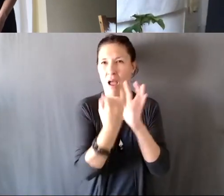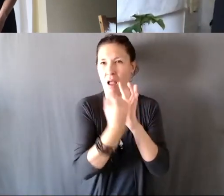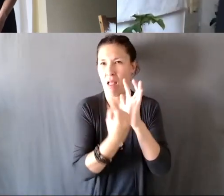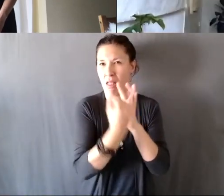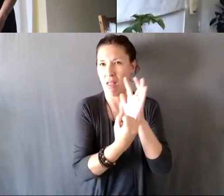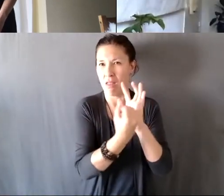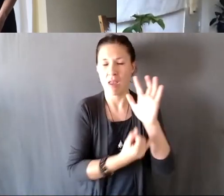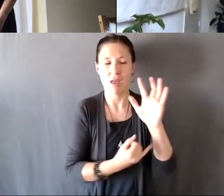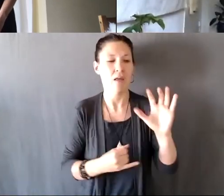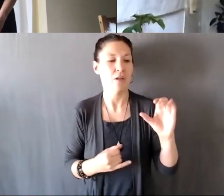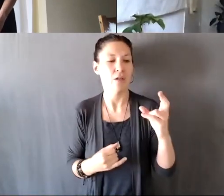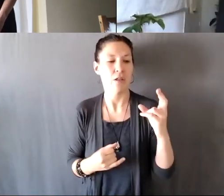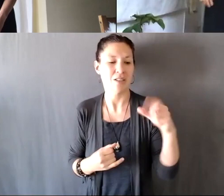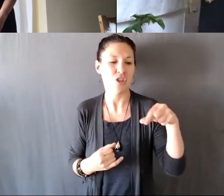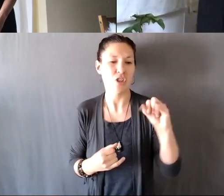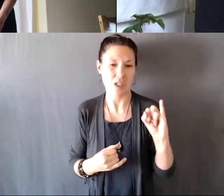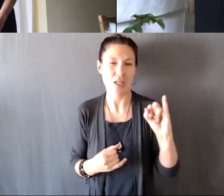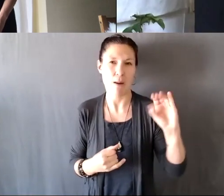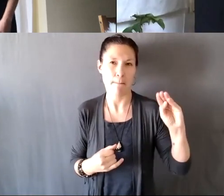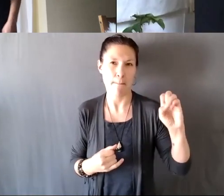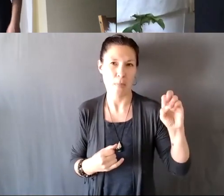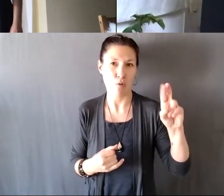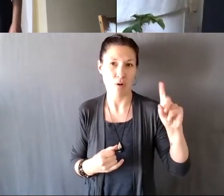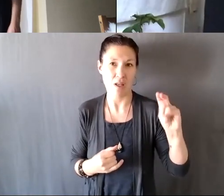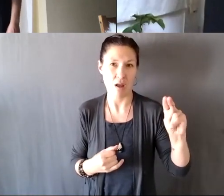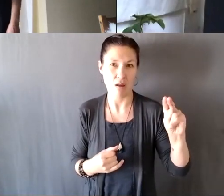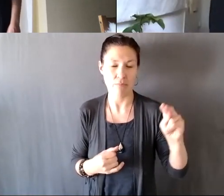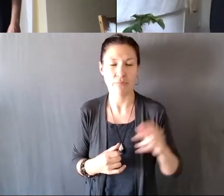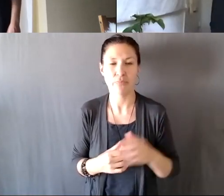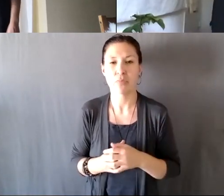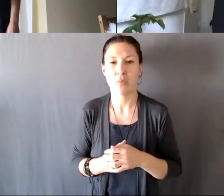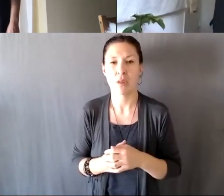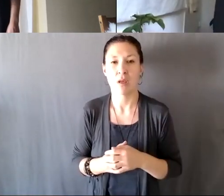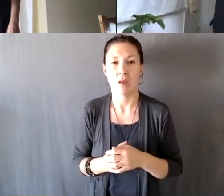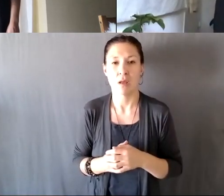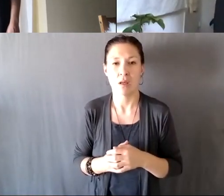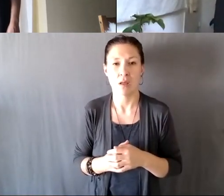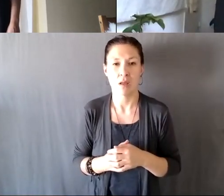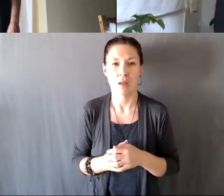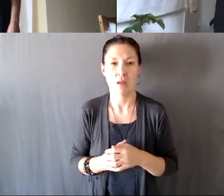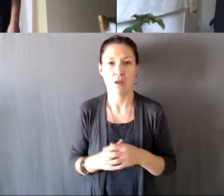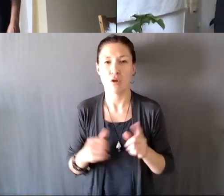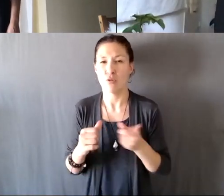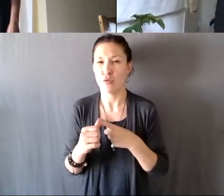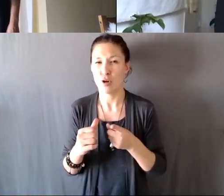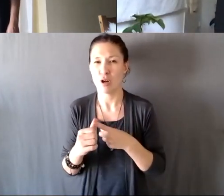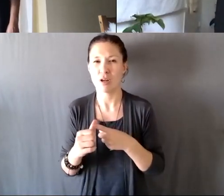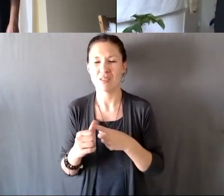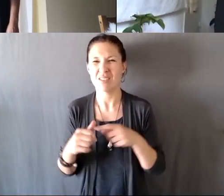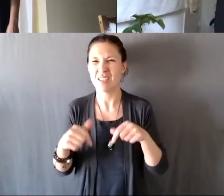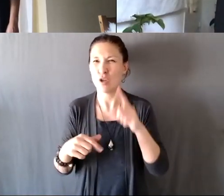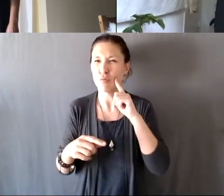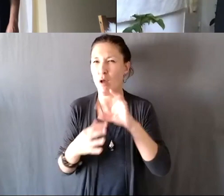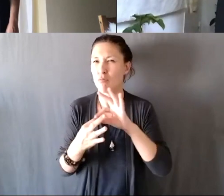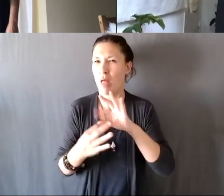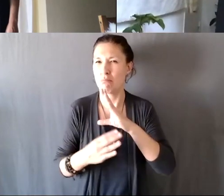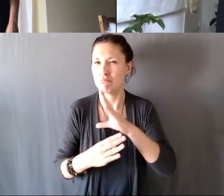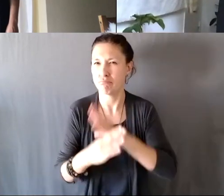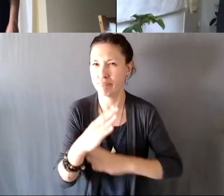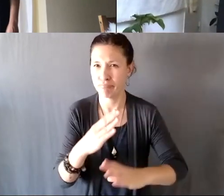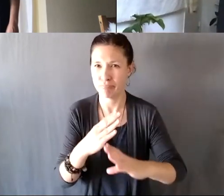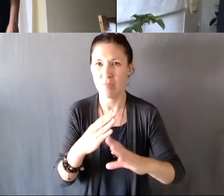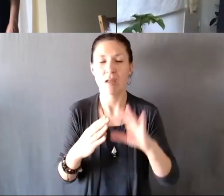mudra. So first, I'm going to teach you the very basic martial arts stance. This is called Ma Bo,